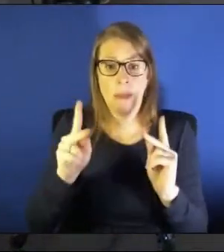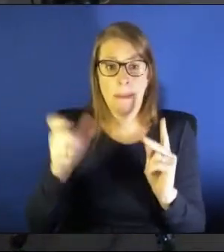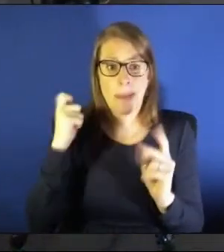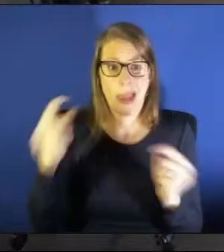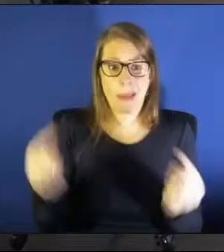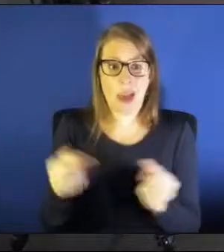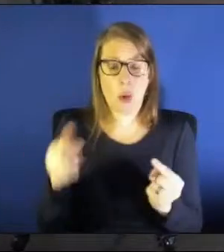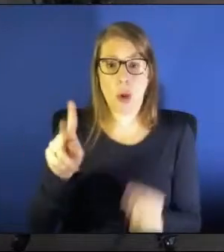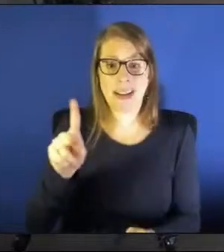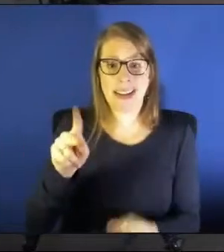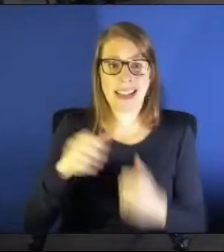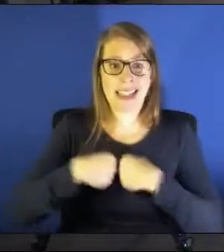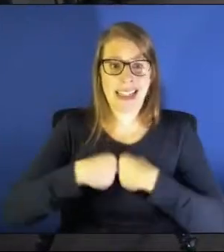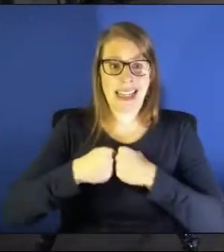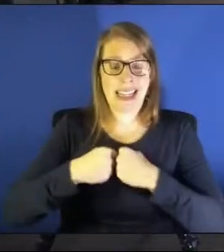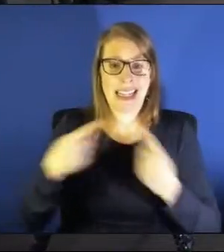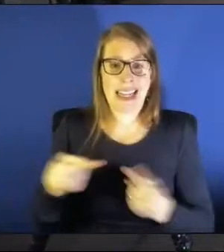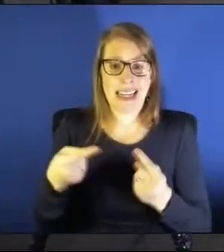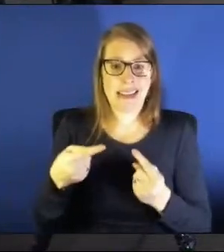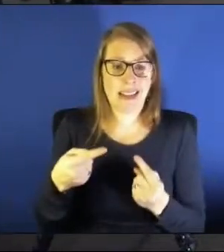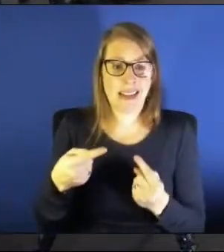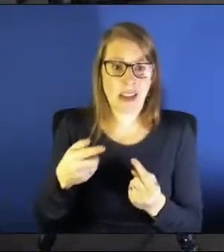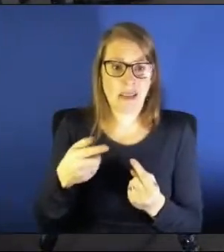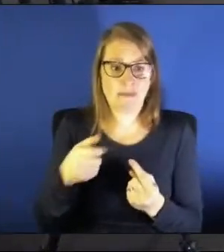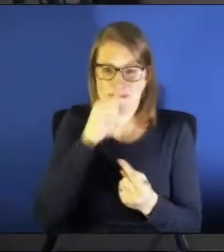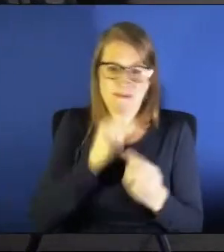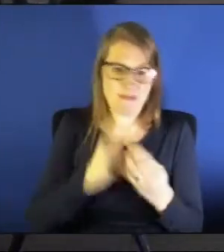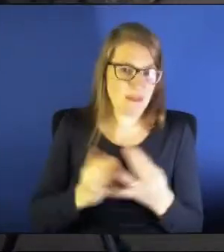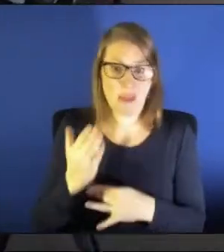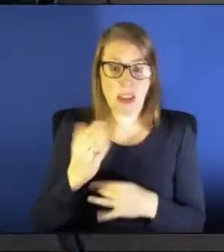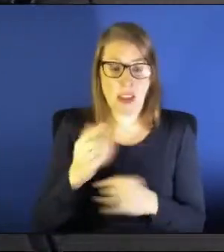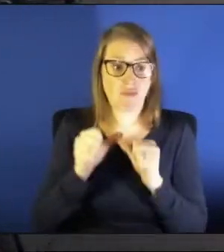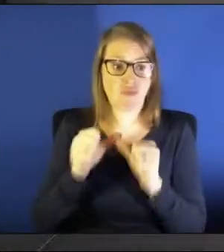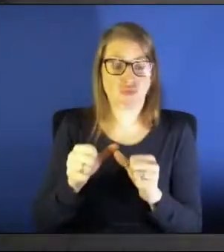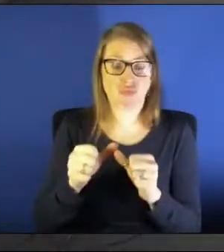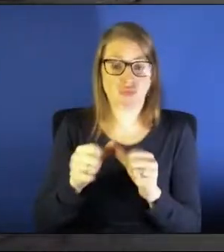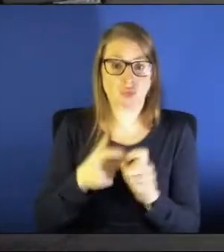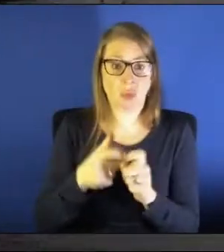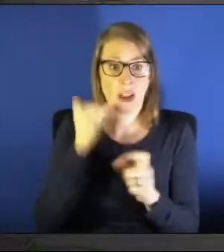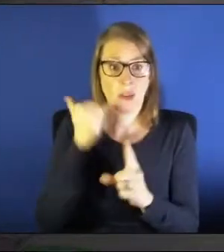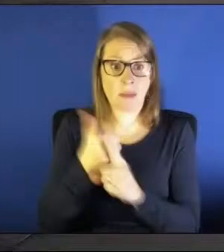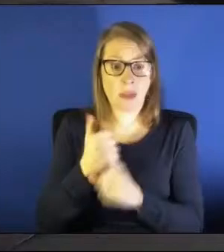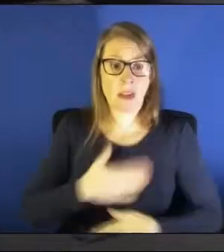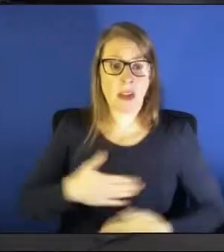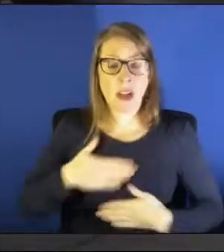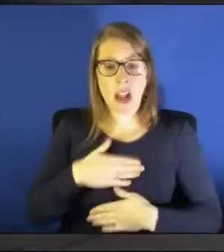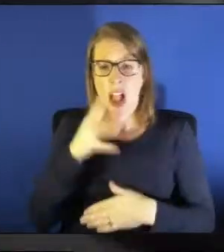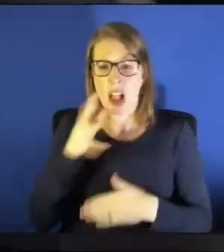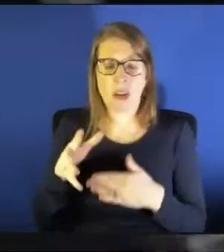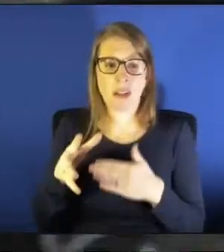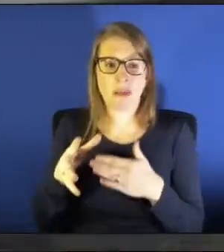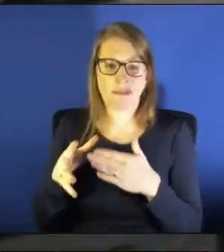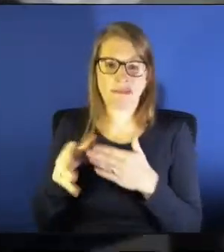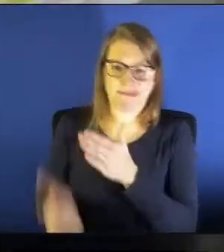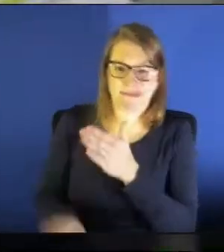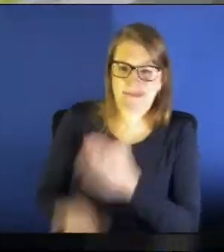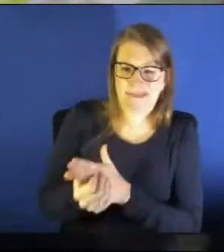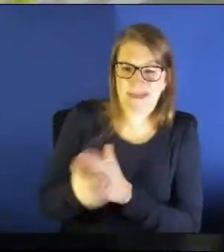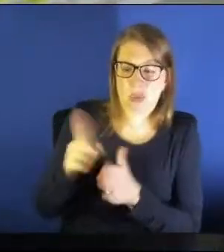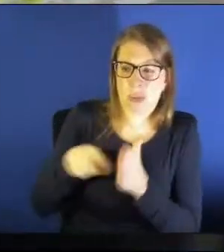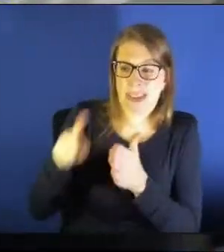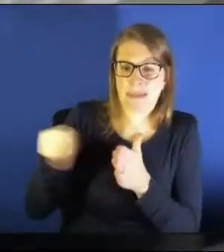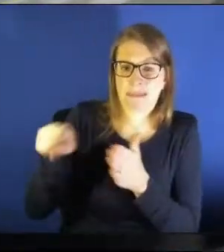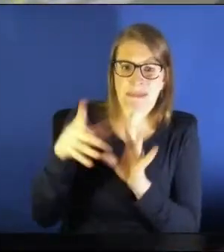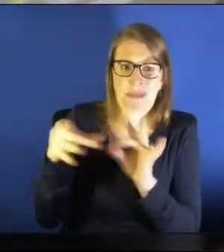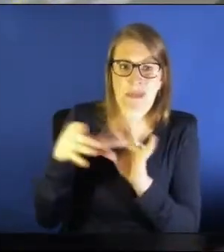pain get through that and keep running if that's what they love to do? Absolutely. Kind of piggybacking off what they said, the extrinsic factors that